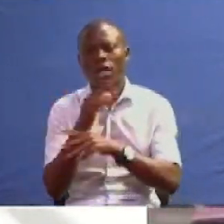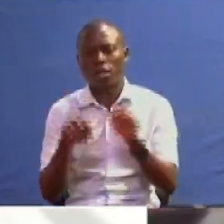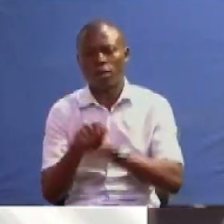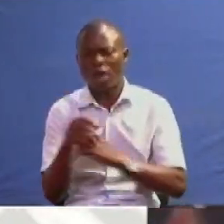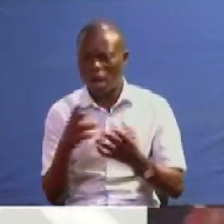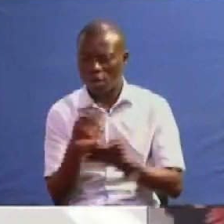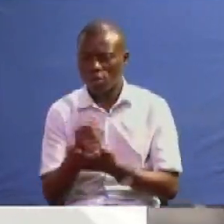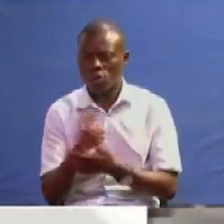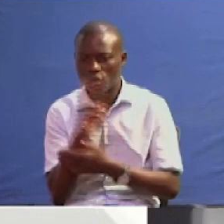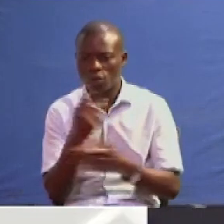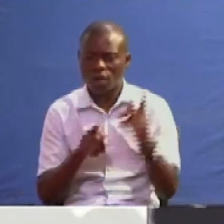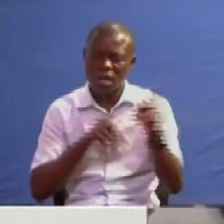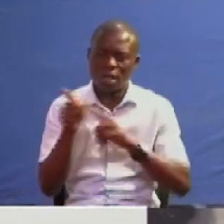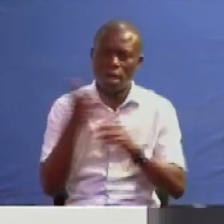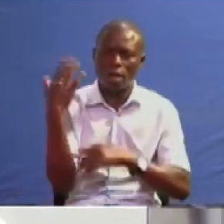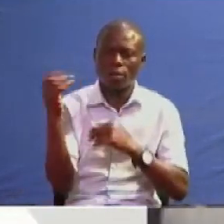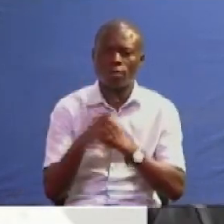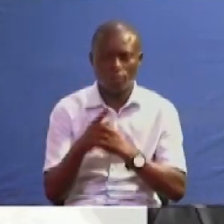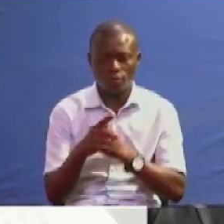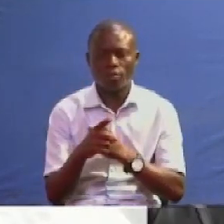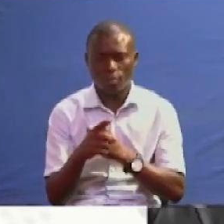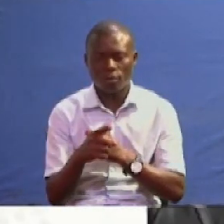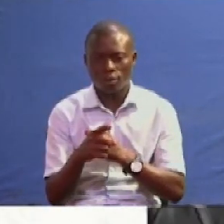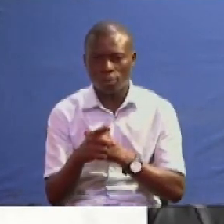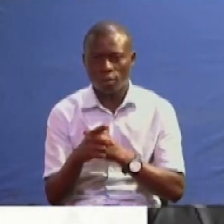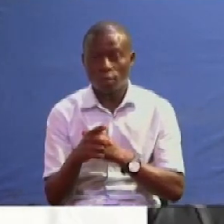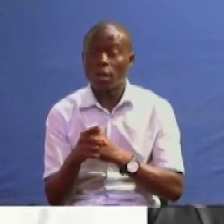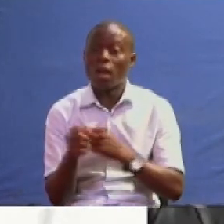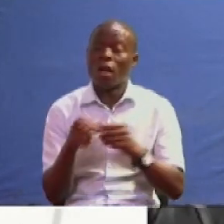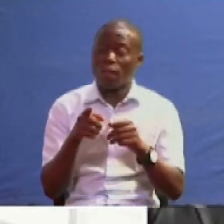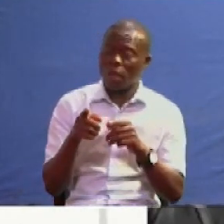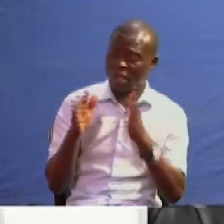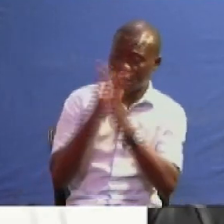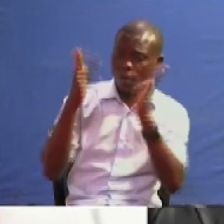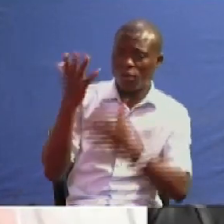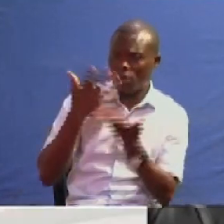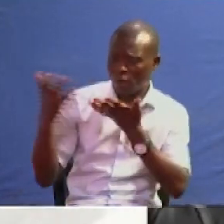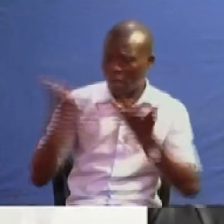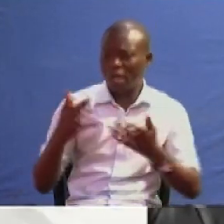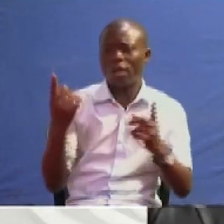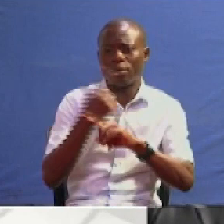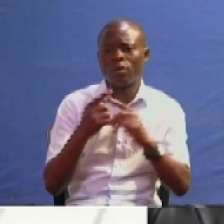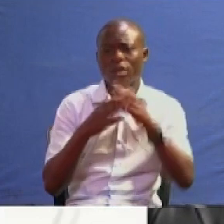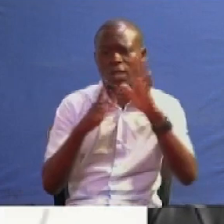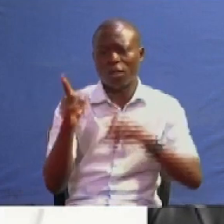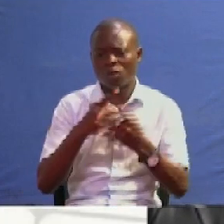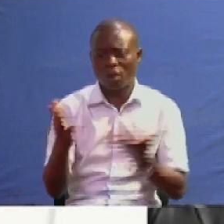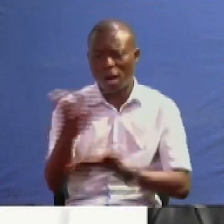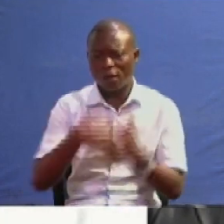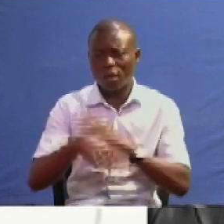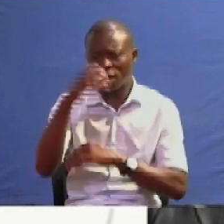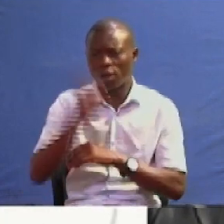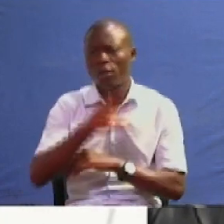on unnecessary travels last month. The ceremony brought together hundreds of world leaders who gathered in Pretoria, South